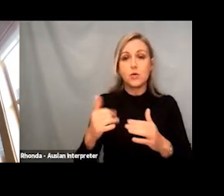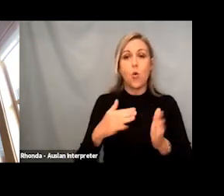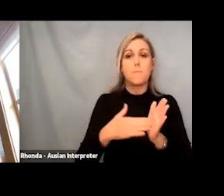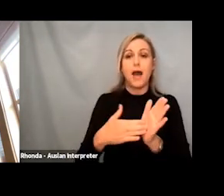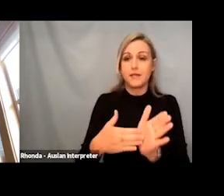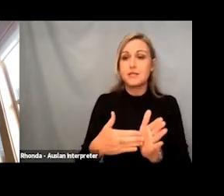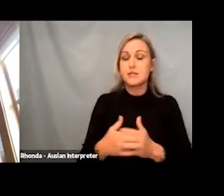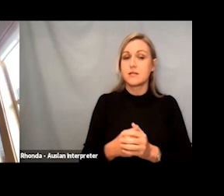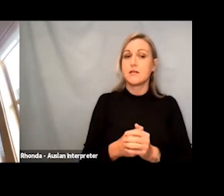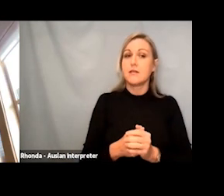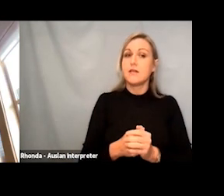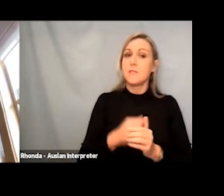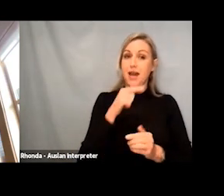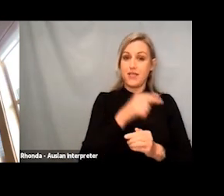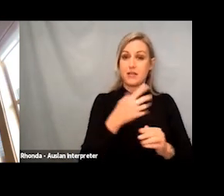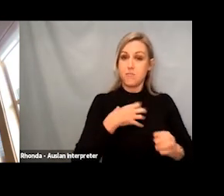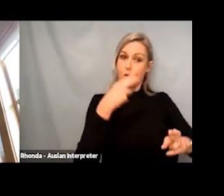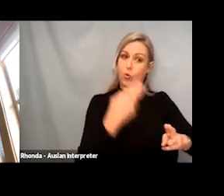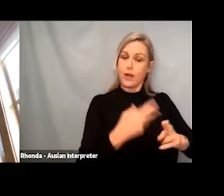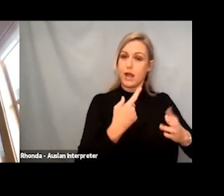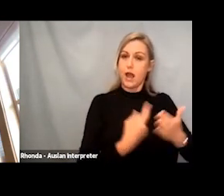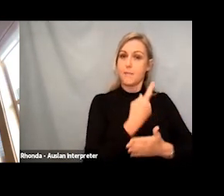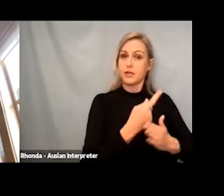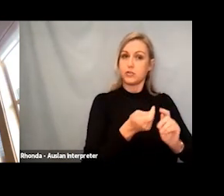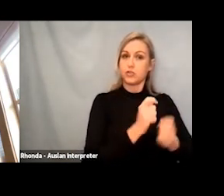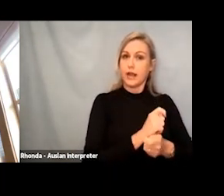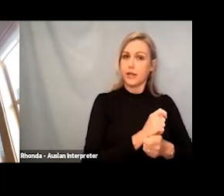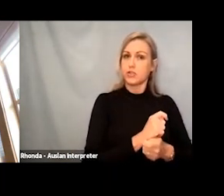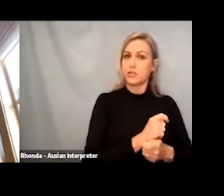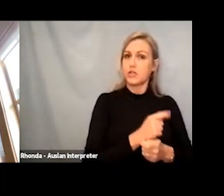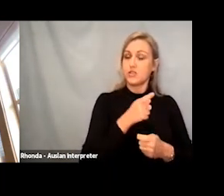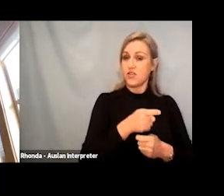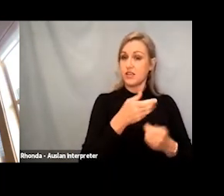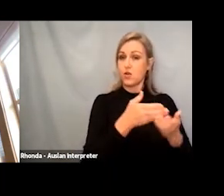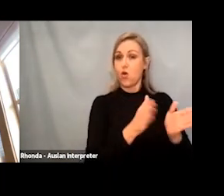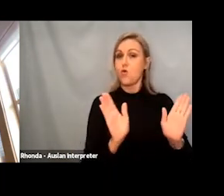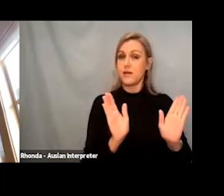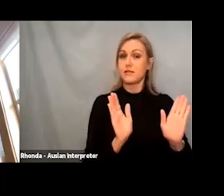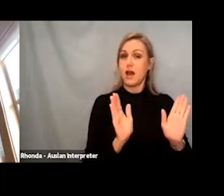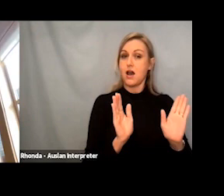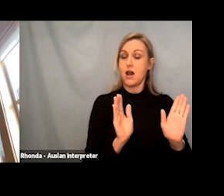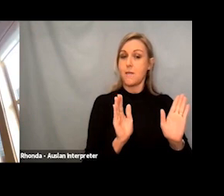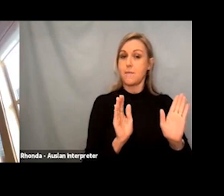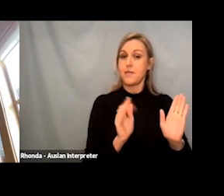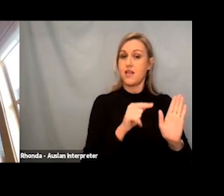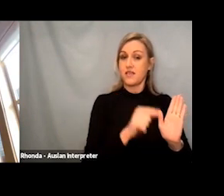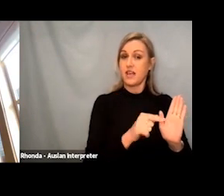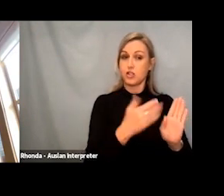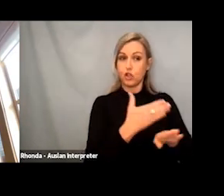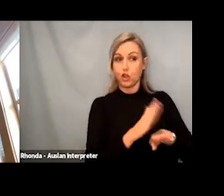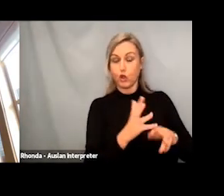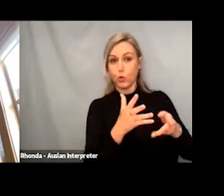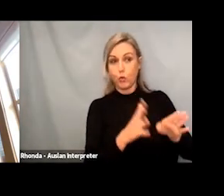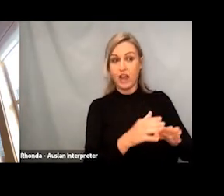then that transdiagnostic action, of course, is very appealing, and it opens up this tantalizing possibility that seems